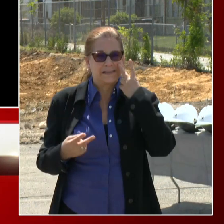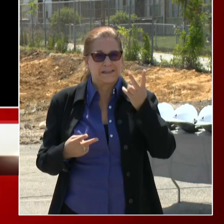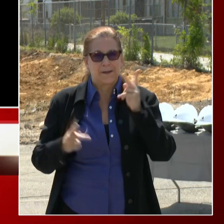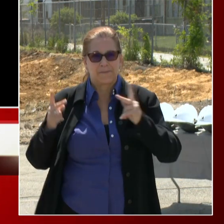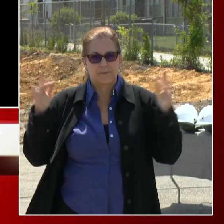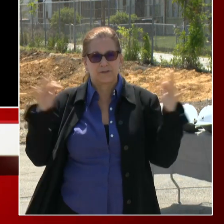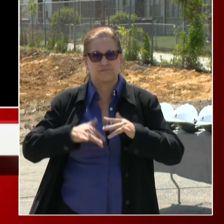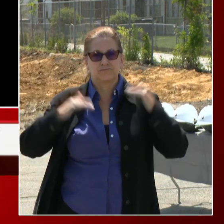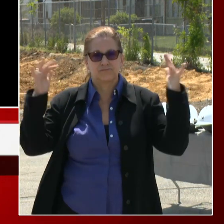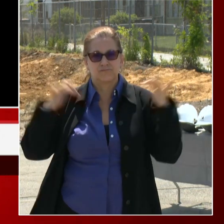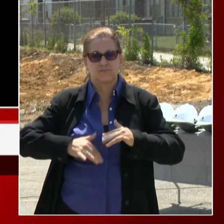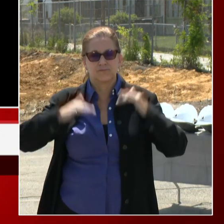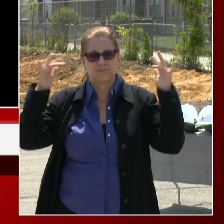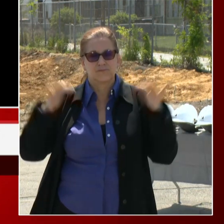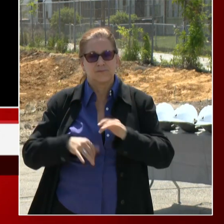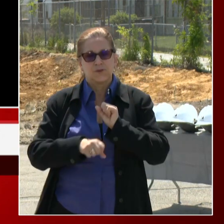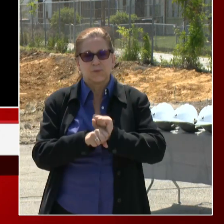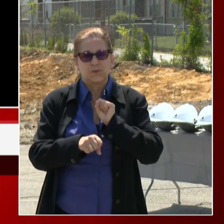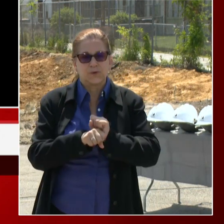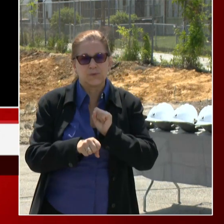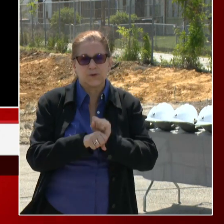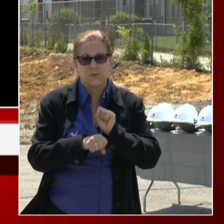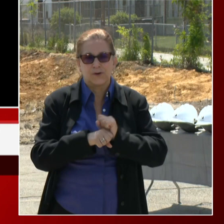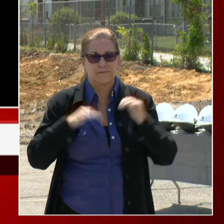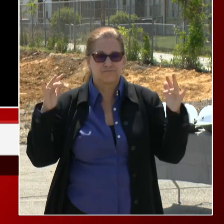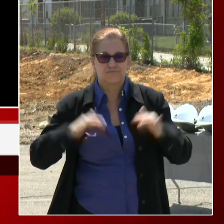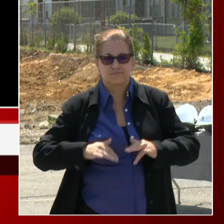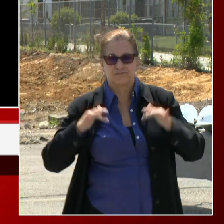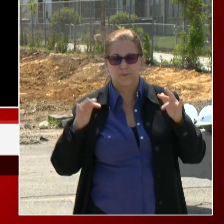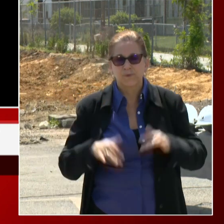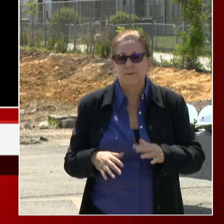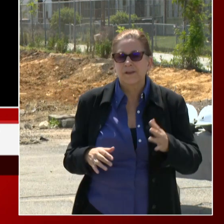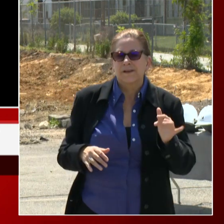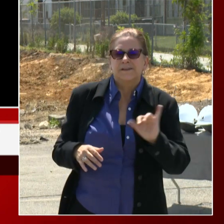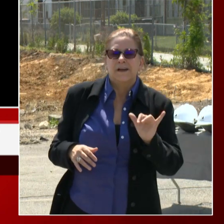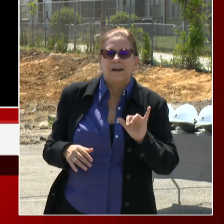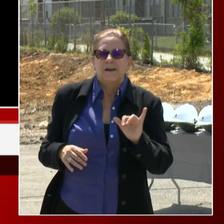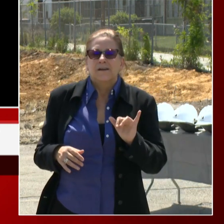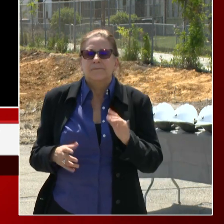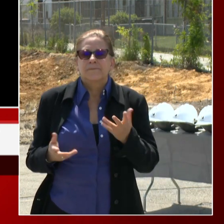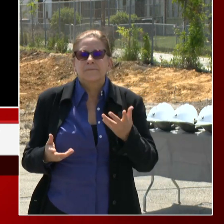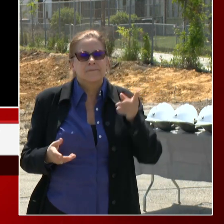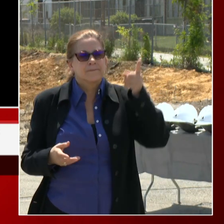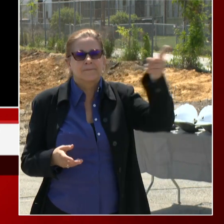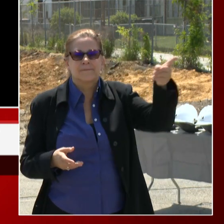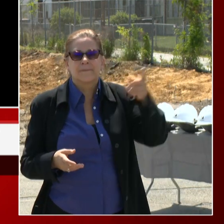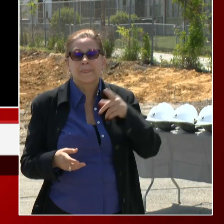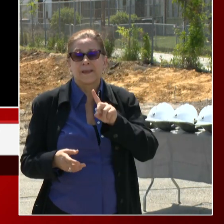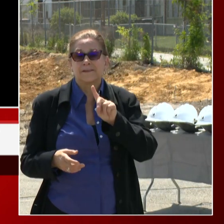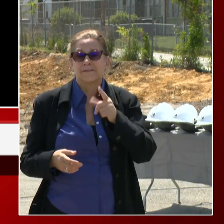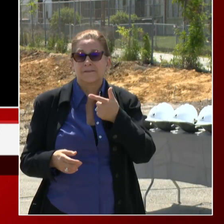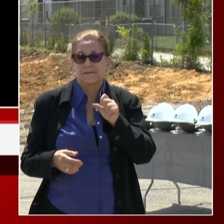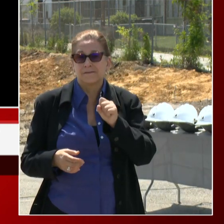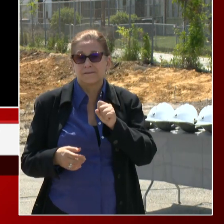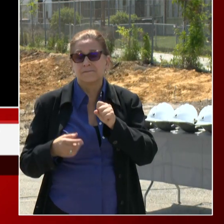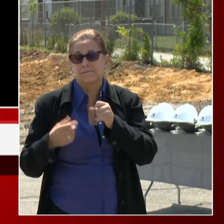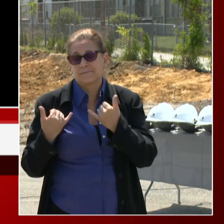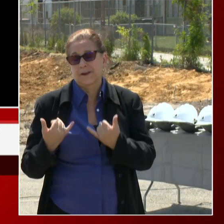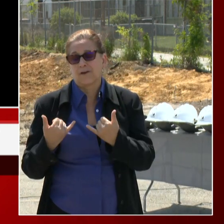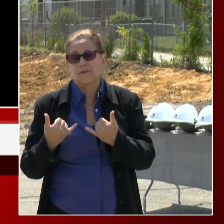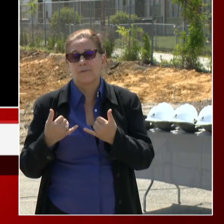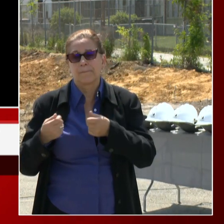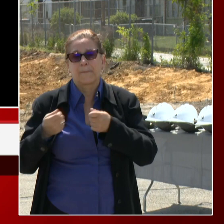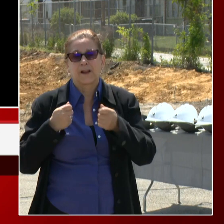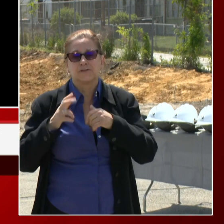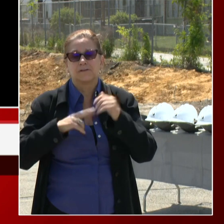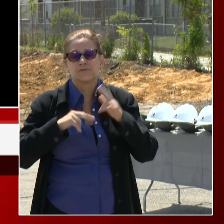it has been stated earlier today, in the normal course, DGS manages the construction of this project, not this one.